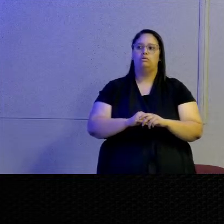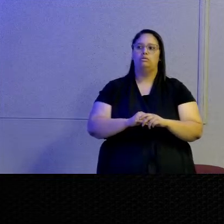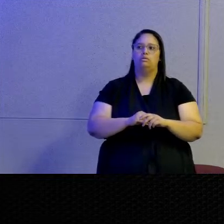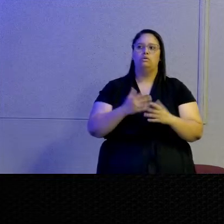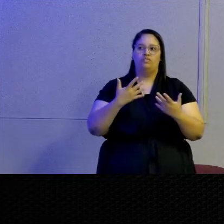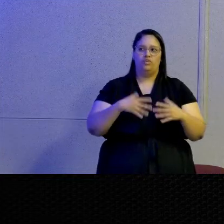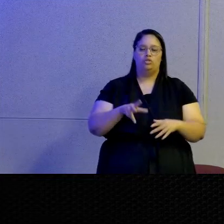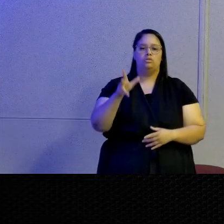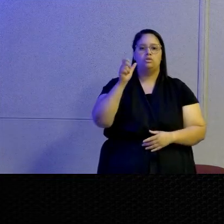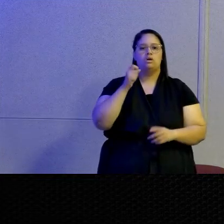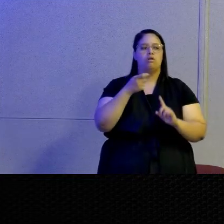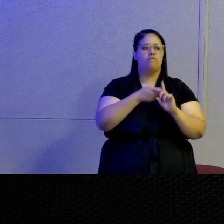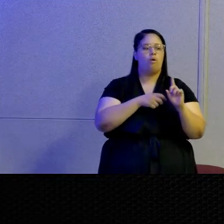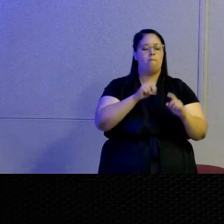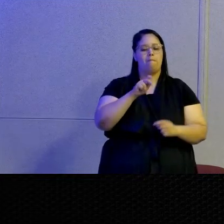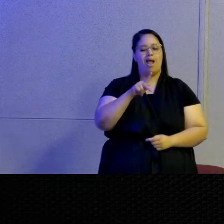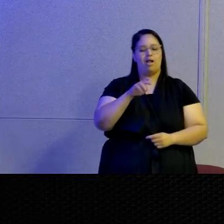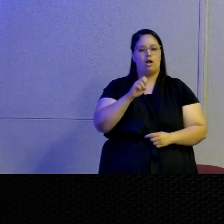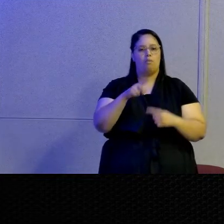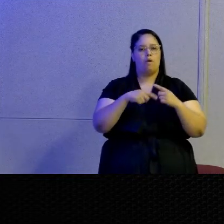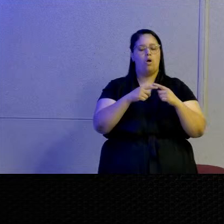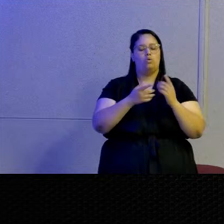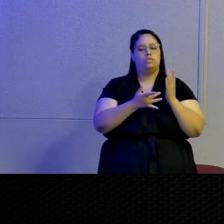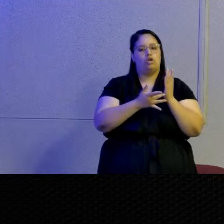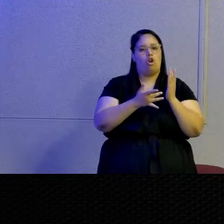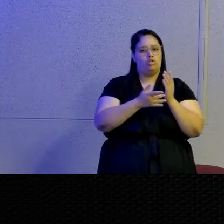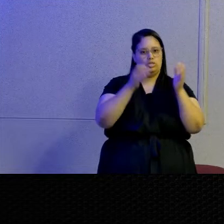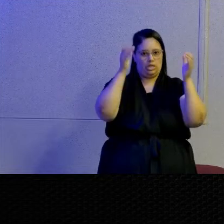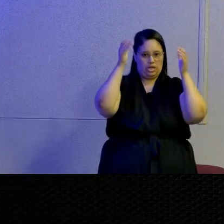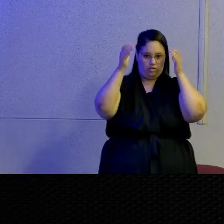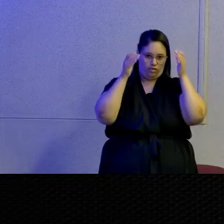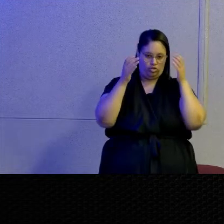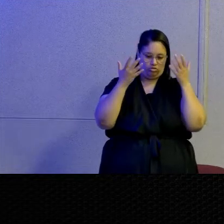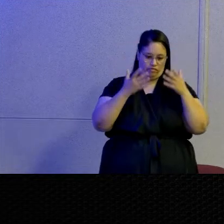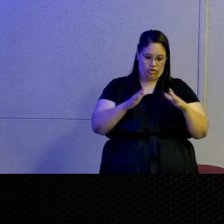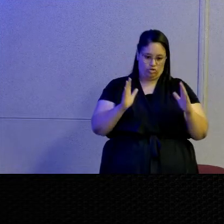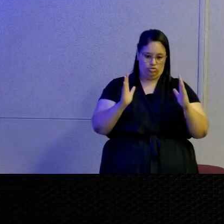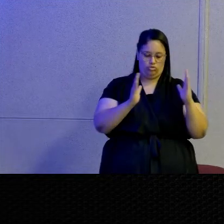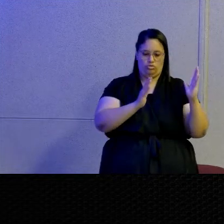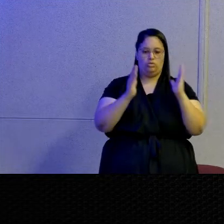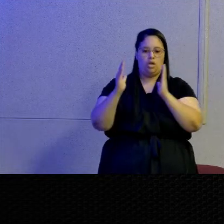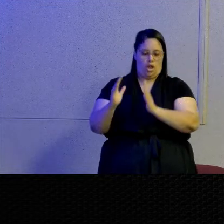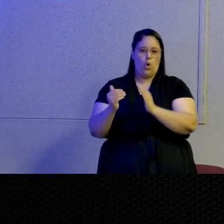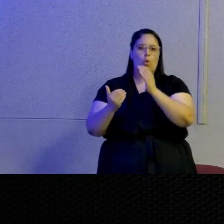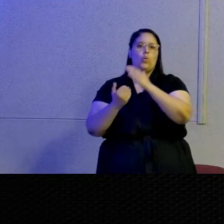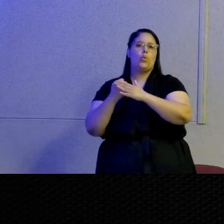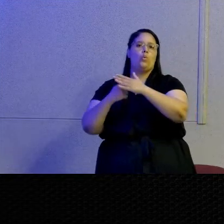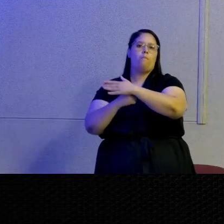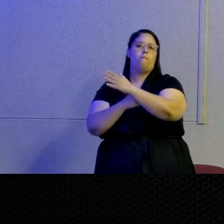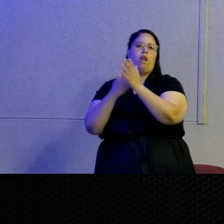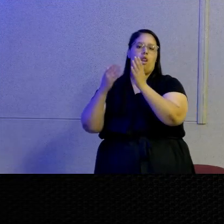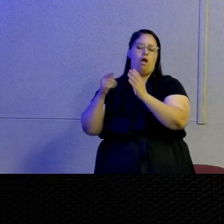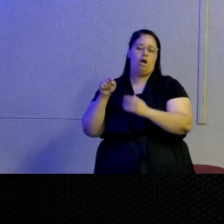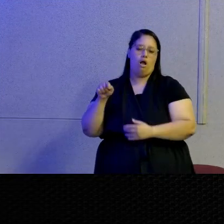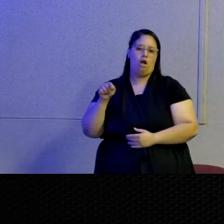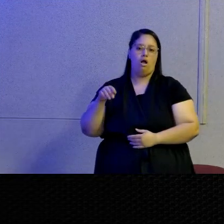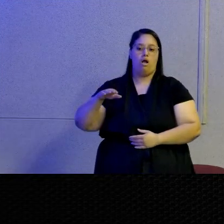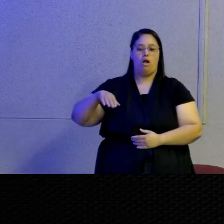from Mike Lamont about technology and innovation. And we have a new pillar, which was not